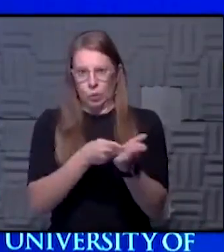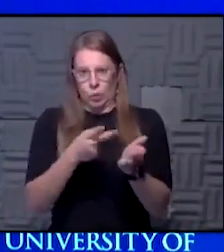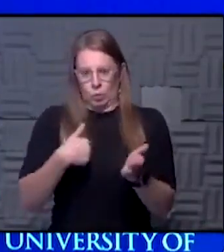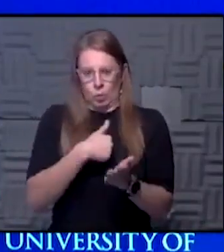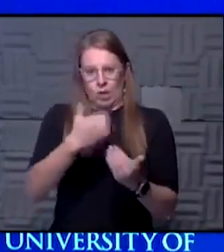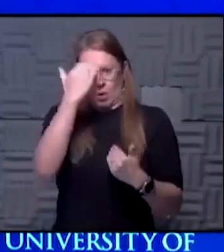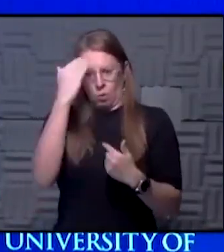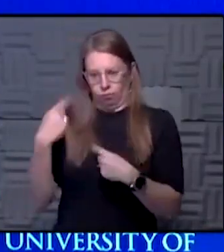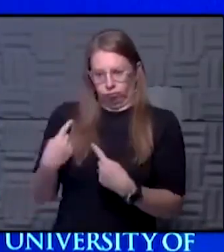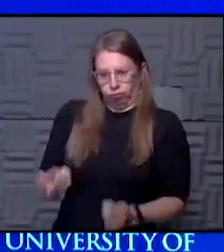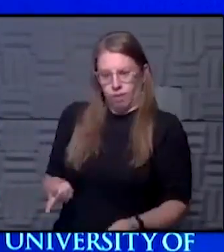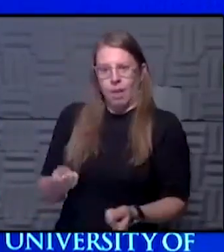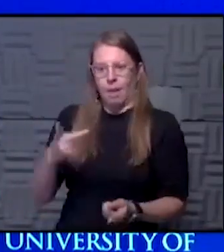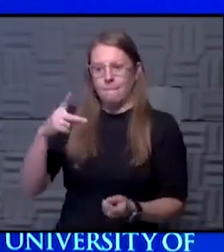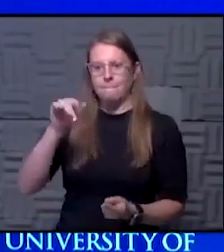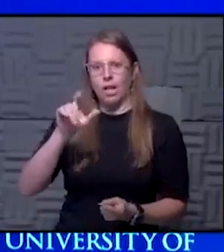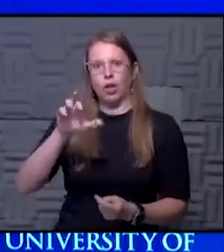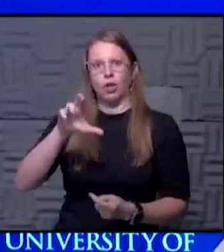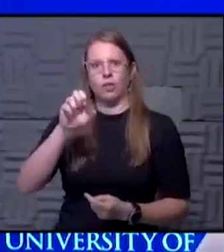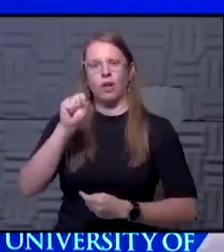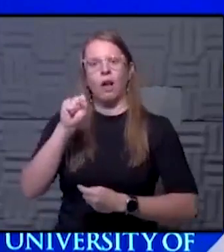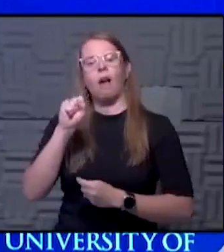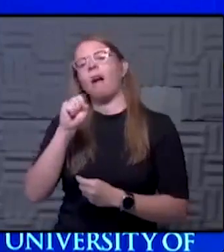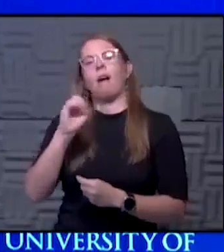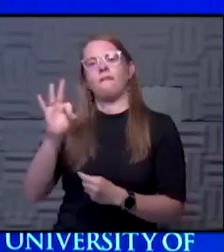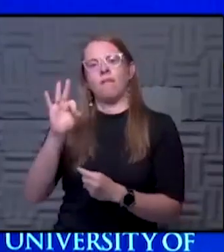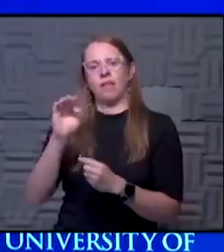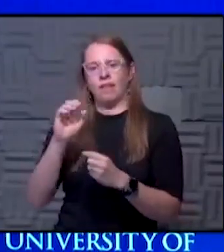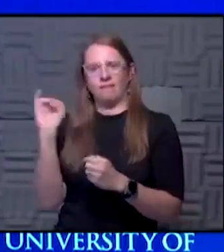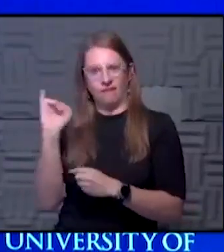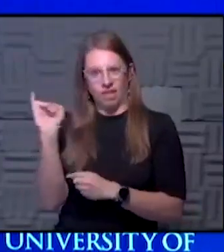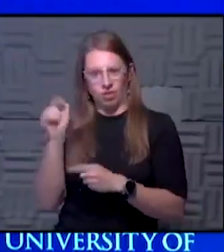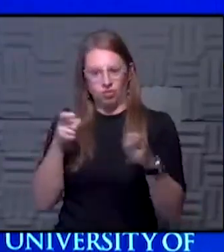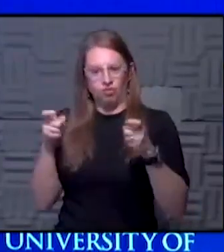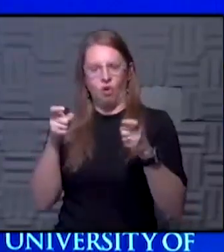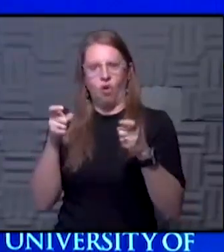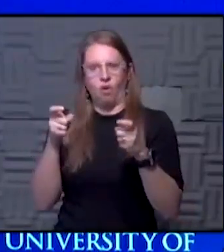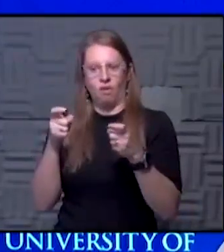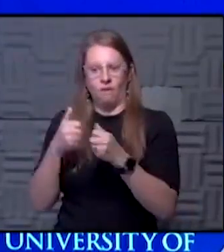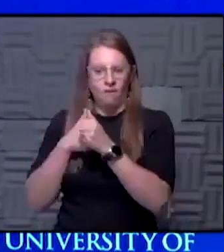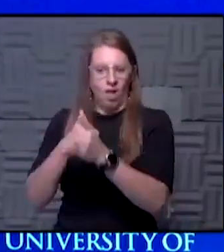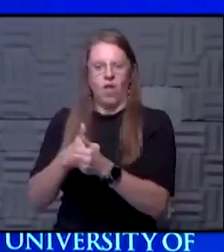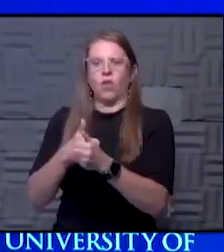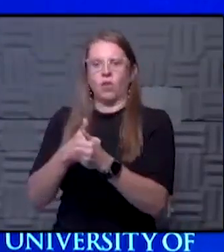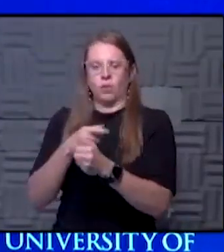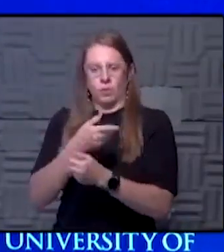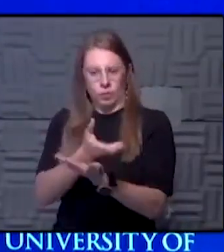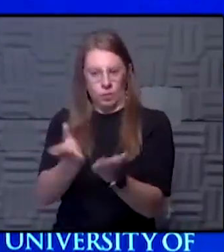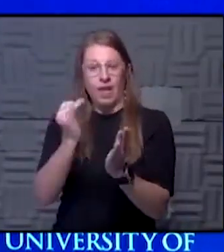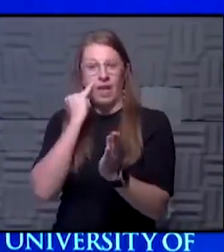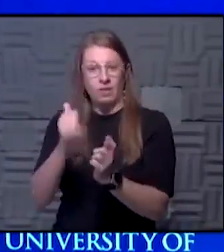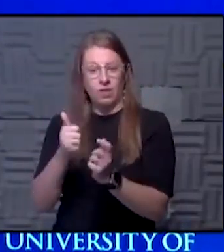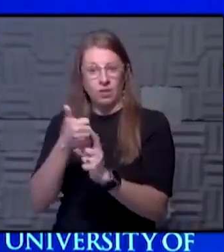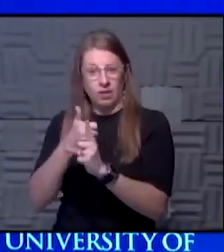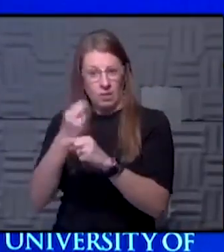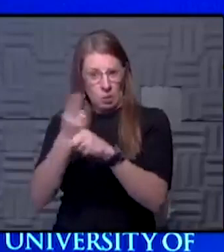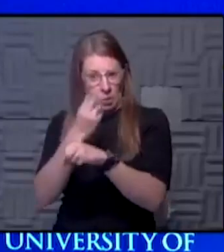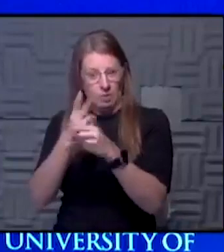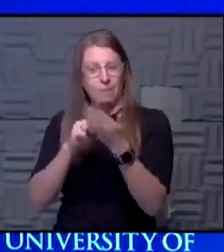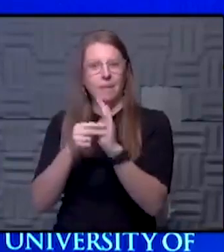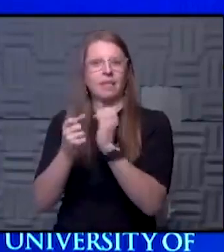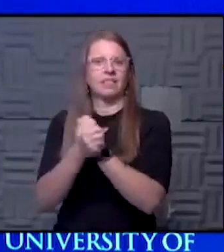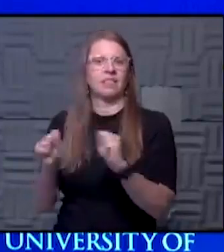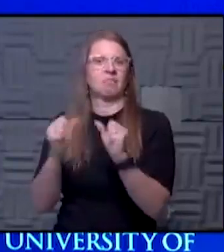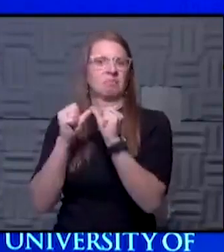know. The pillars of infection control go with you everywhere you are, and if you'll use those pillars, they help keep you